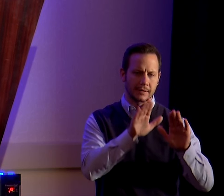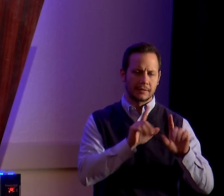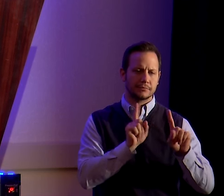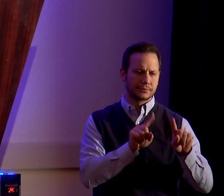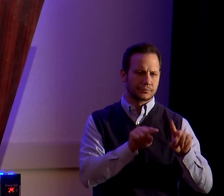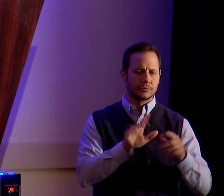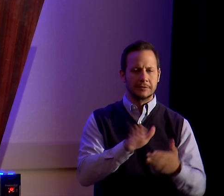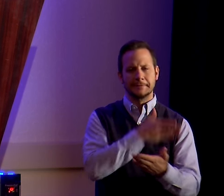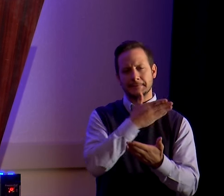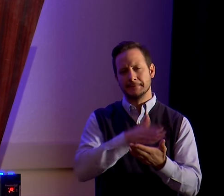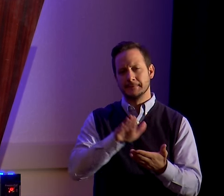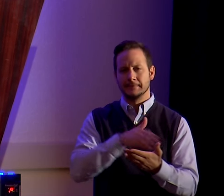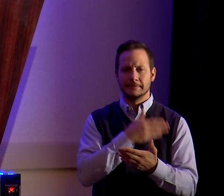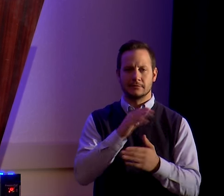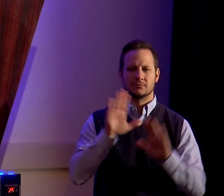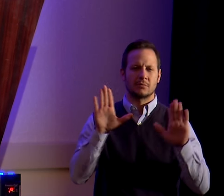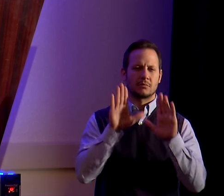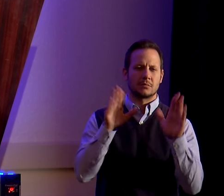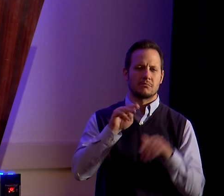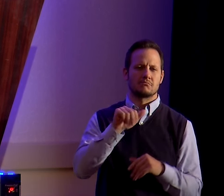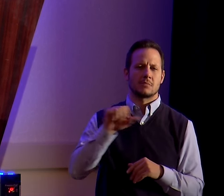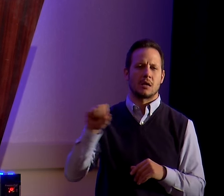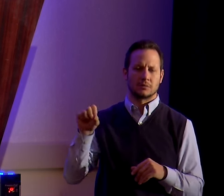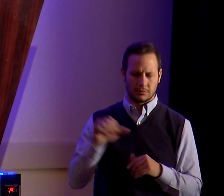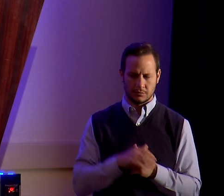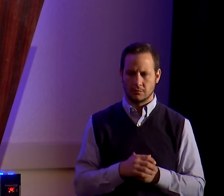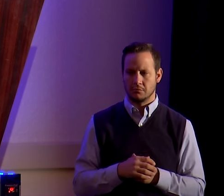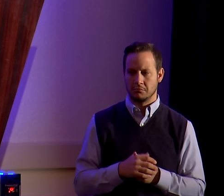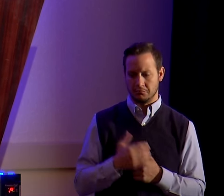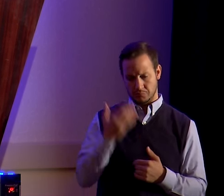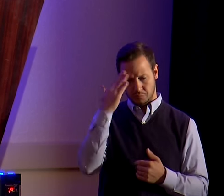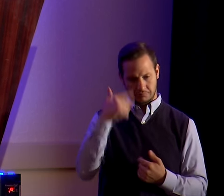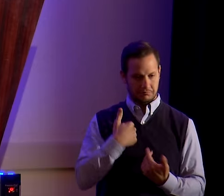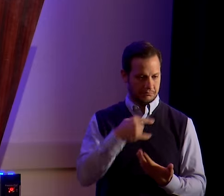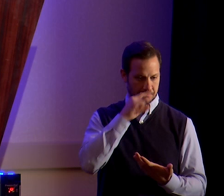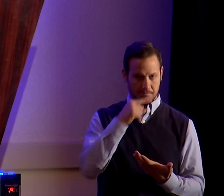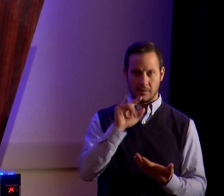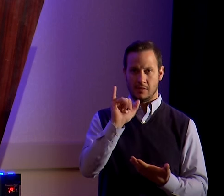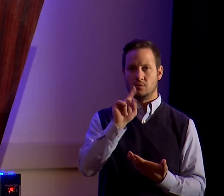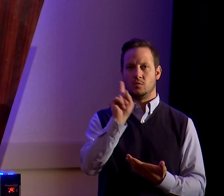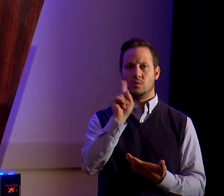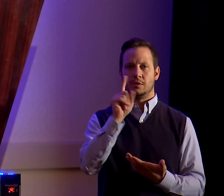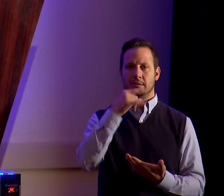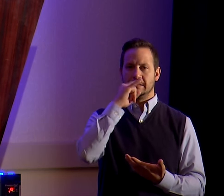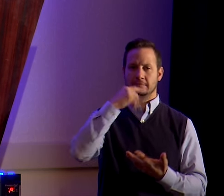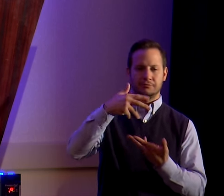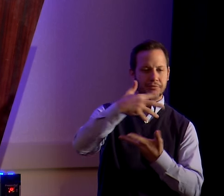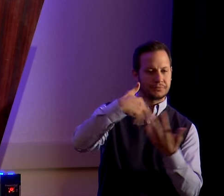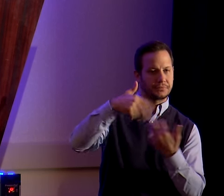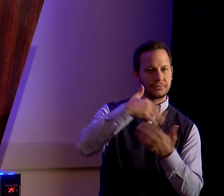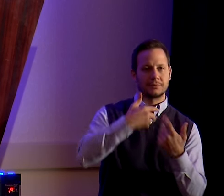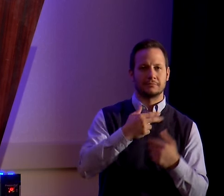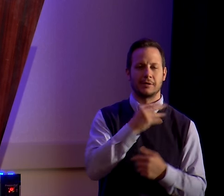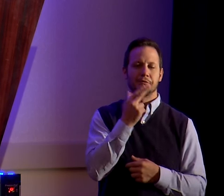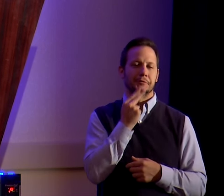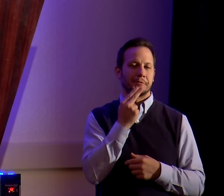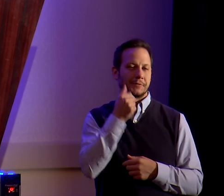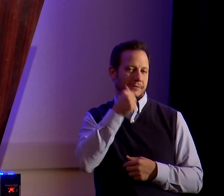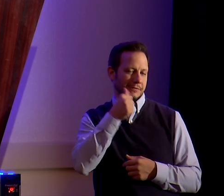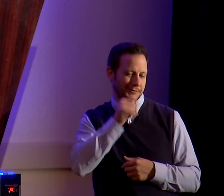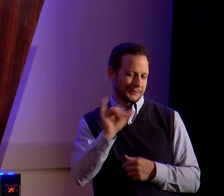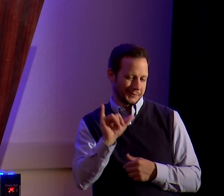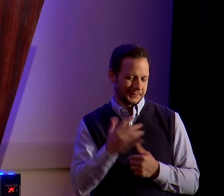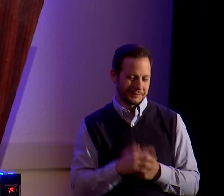a choir and all that, right? What is a kid supposed to do, right? That's where the social life is, right? Where the cute girls are. So